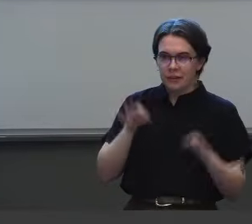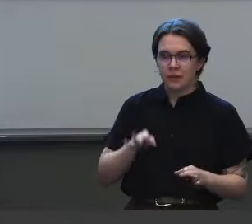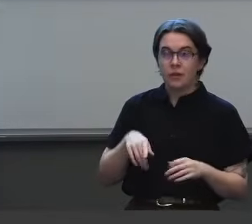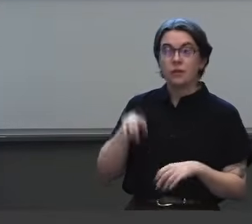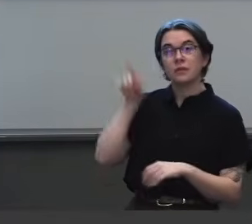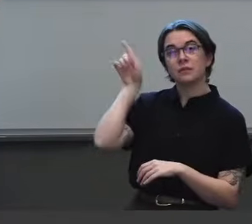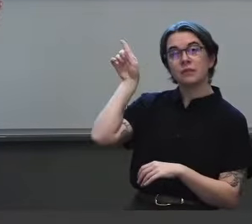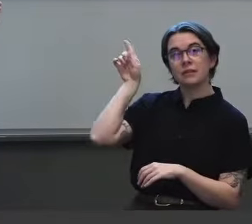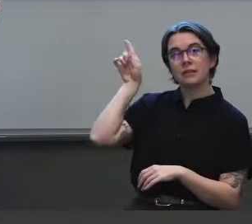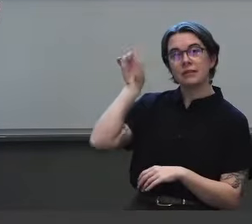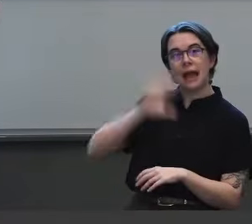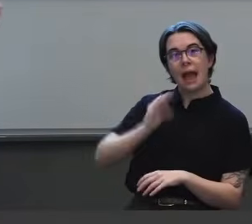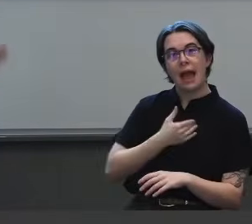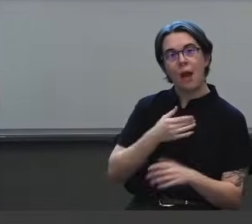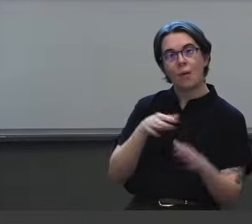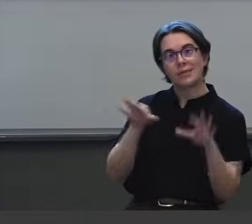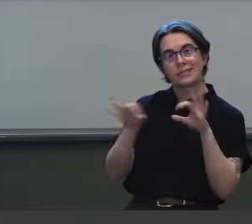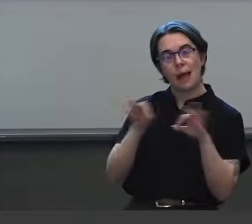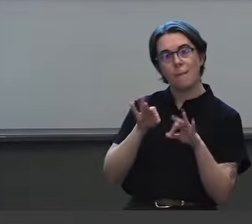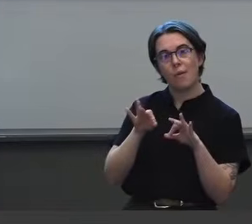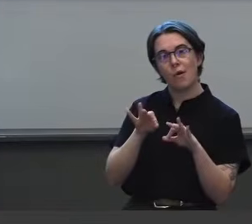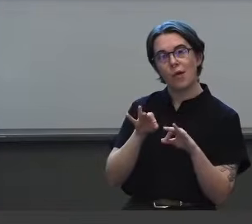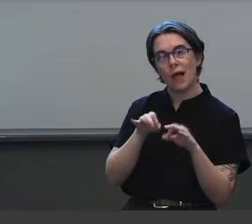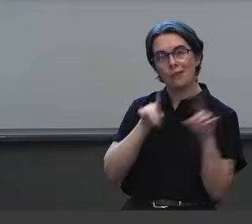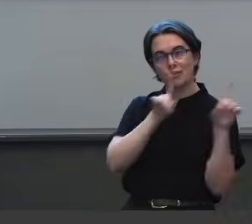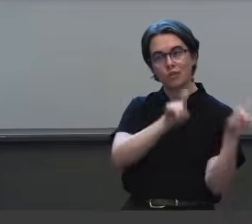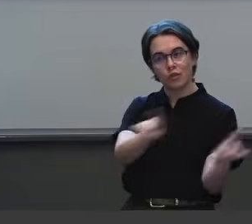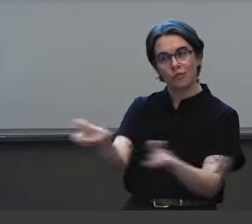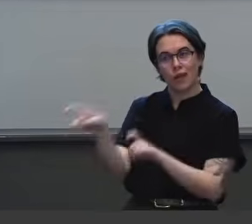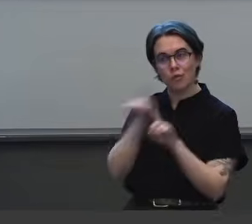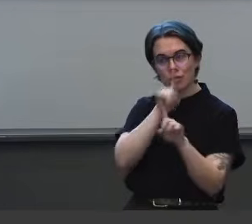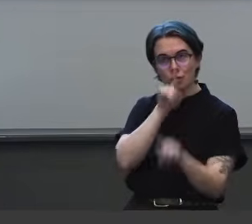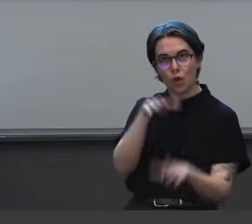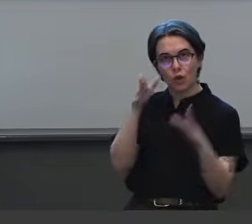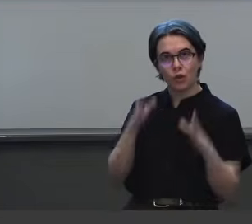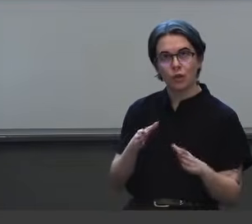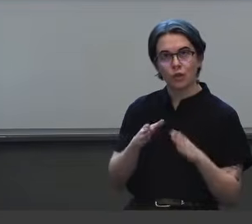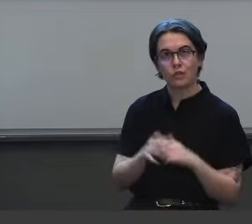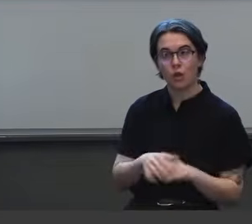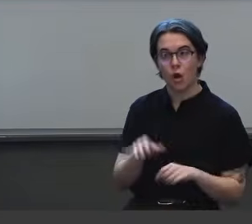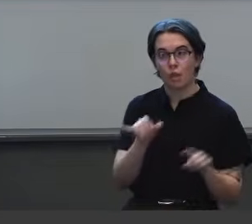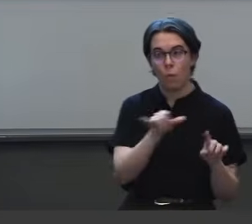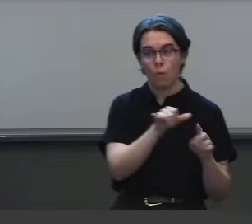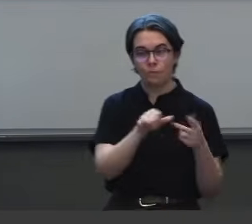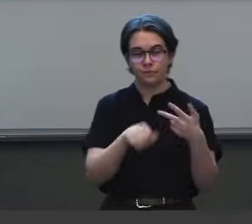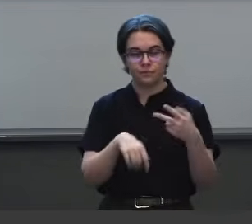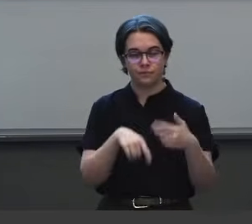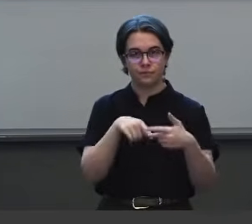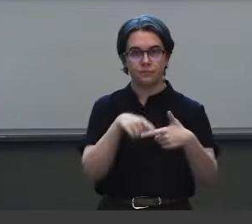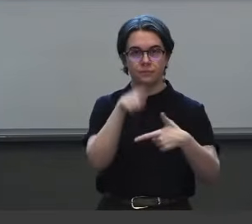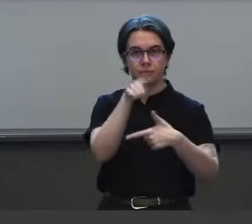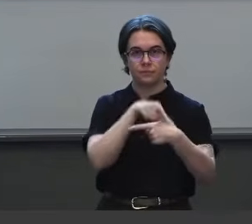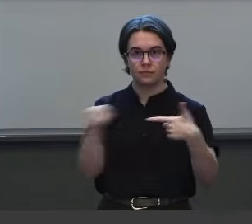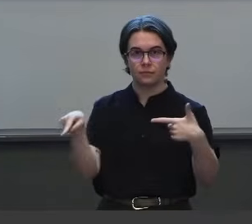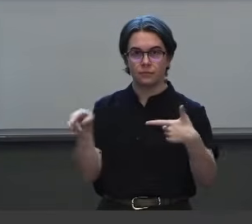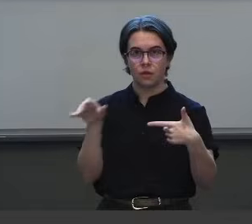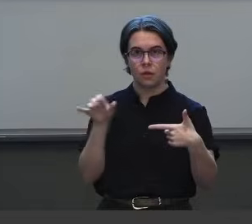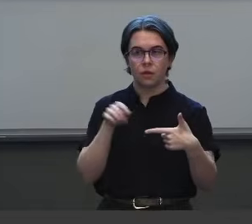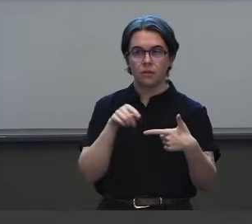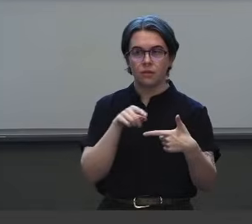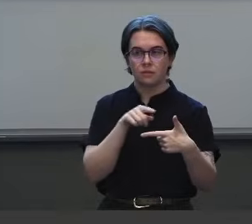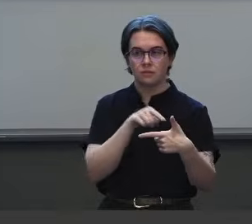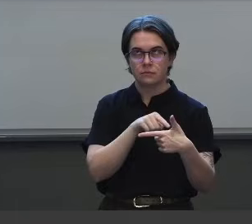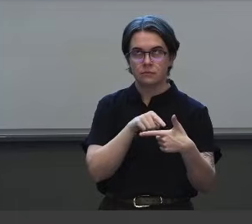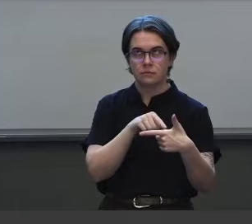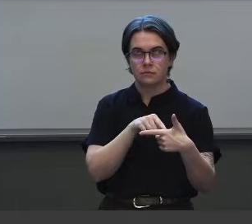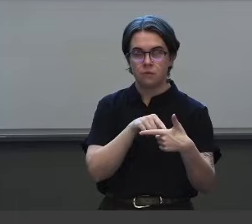basically our sample of survey respondents. And so on the y-axis, you can see the, here I'm pointing wildly with my arms. I could